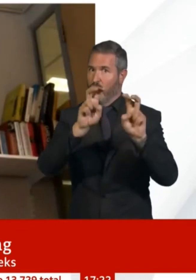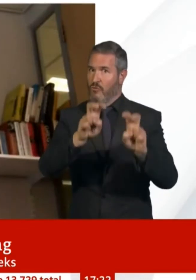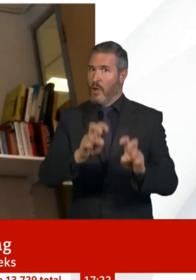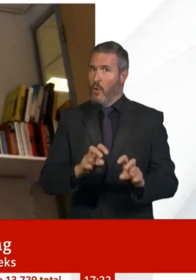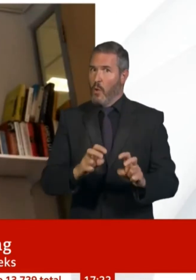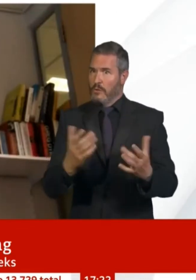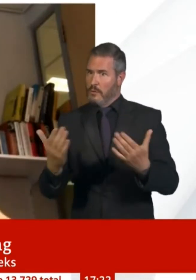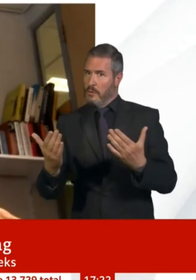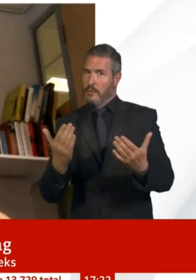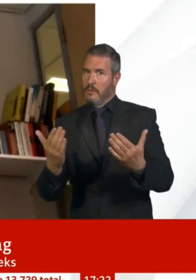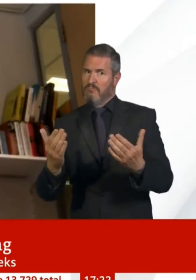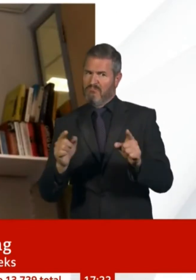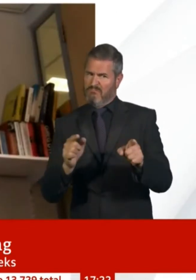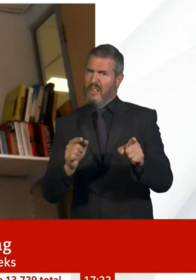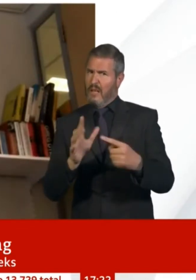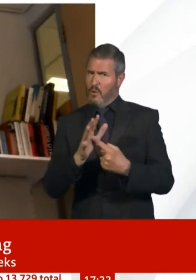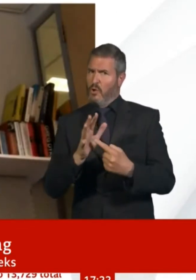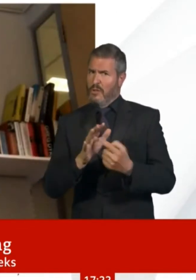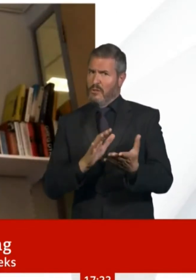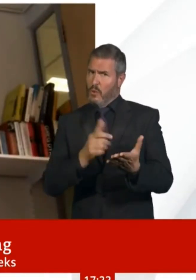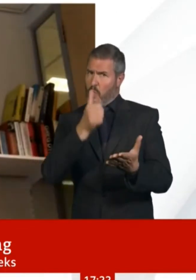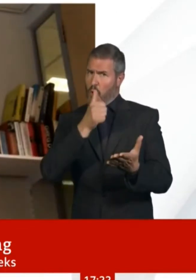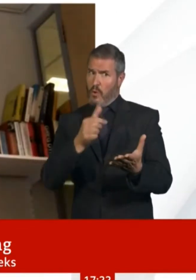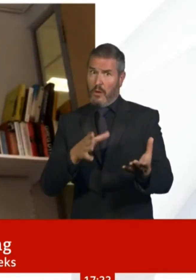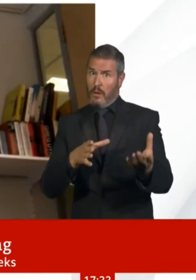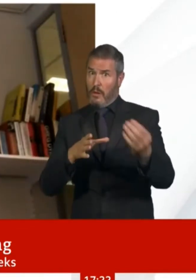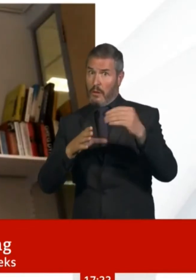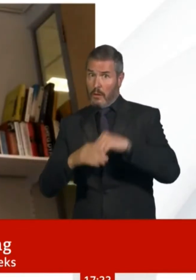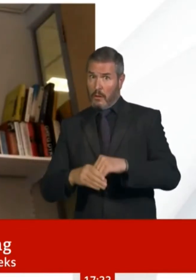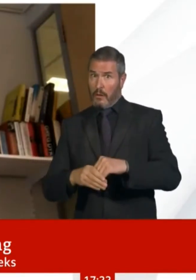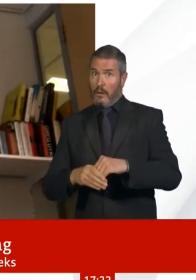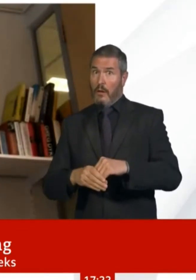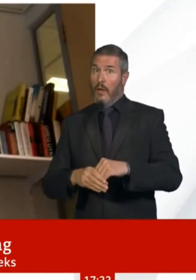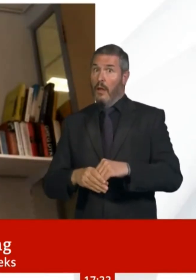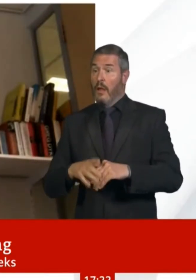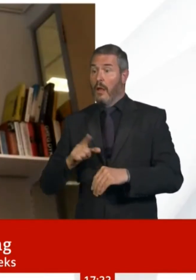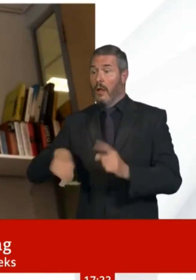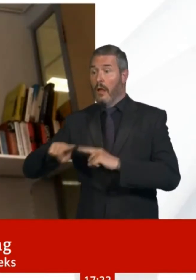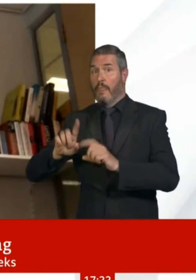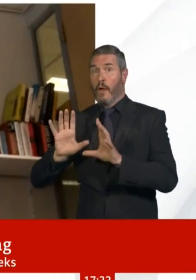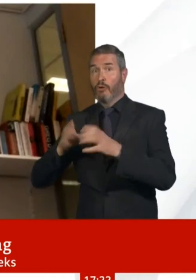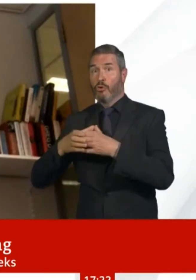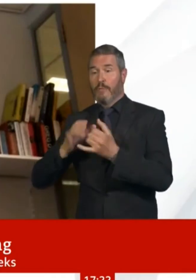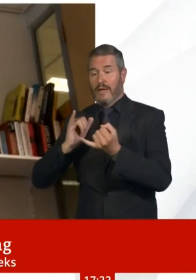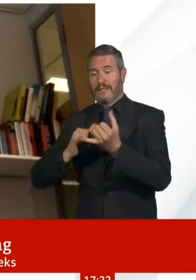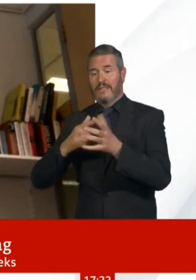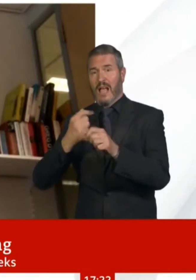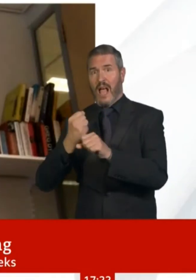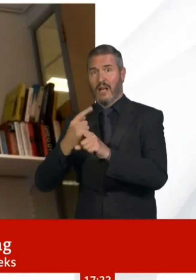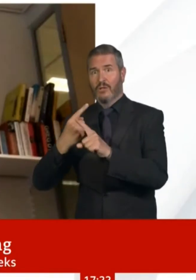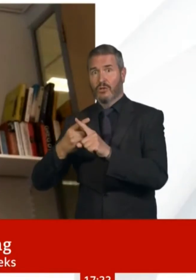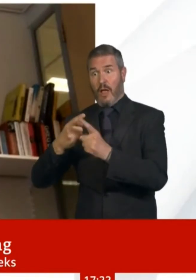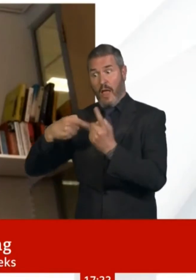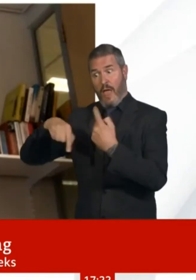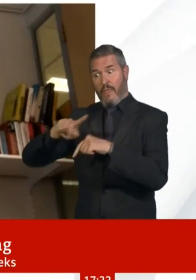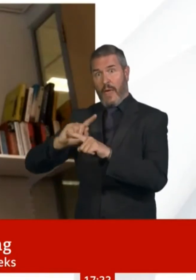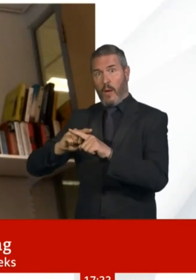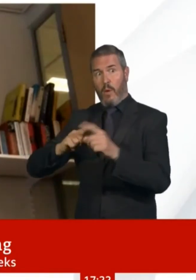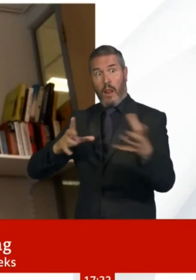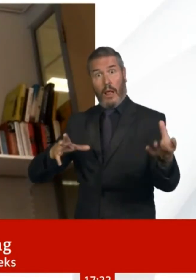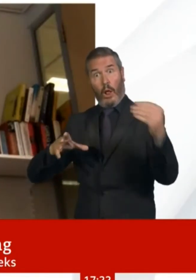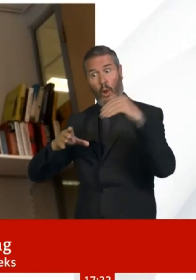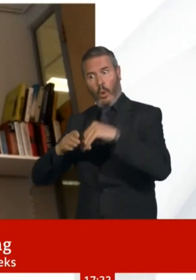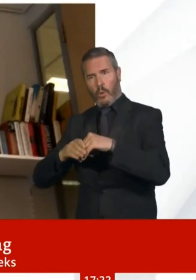It looks like that's going to be very important. Is it going to change SAGE's predictions of how the peak is manifesting